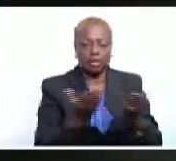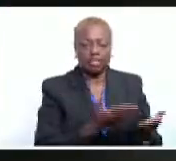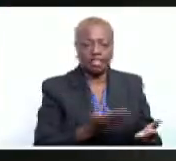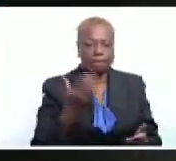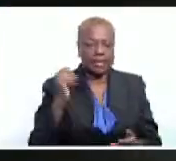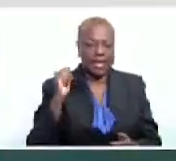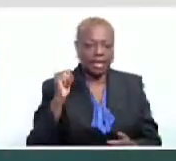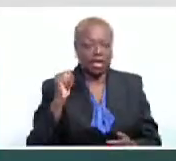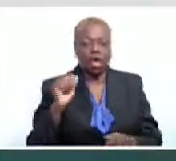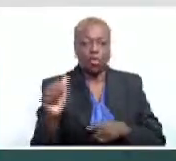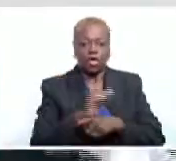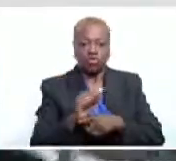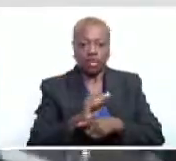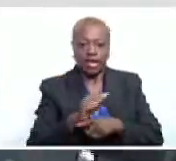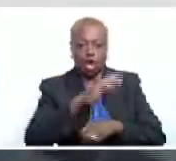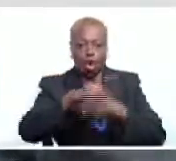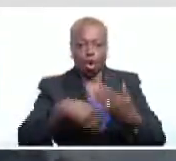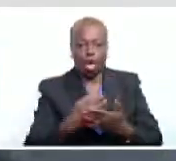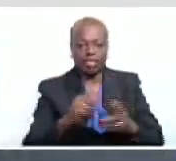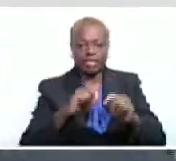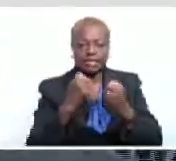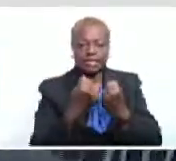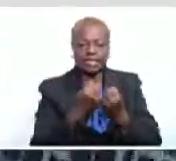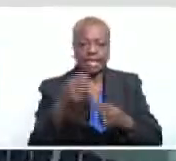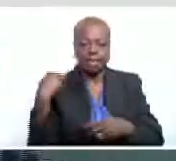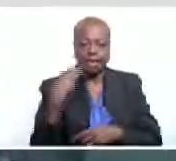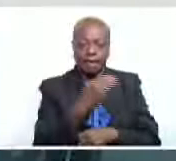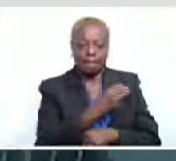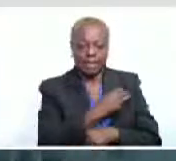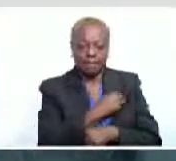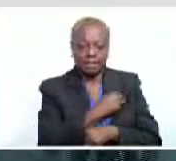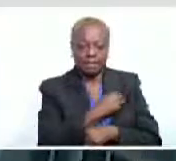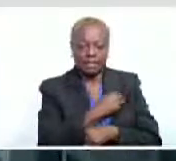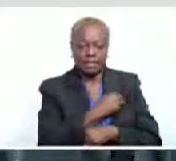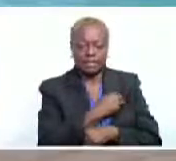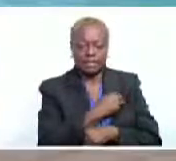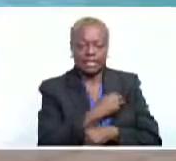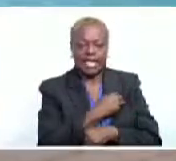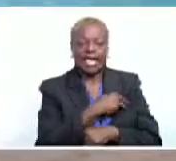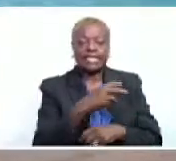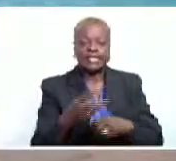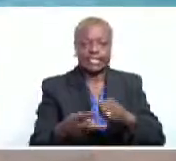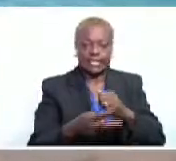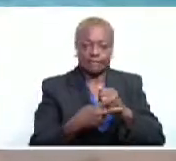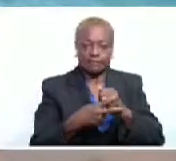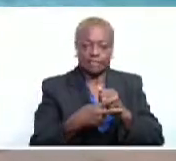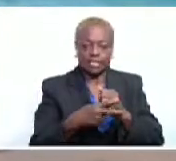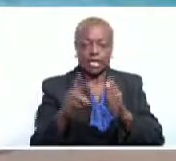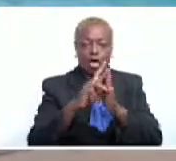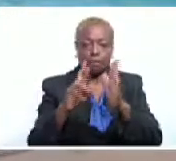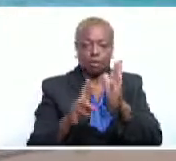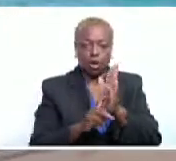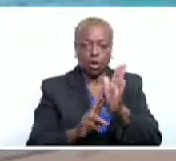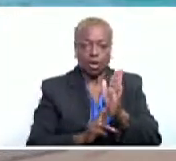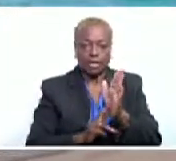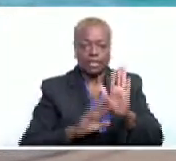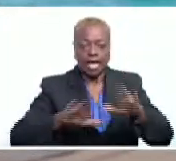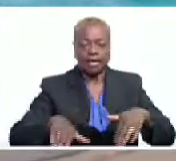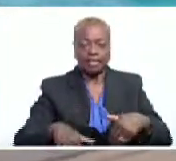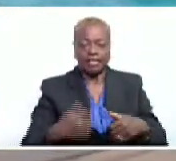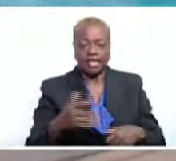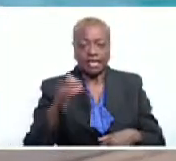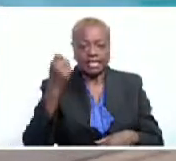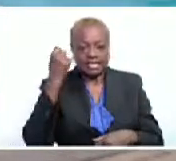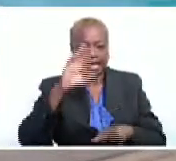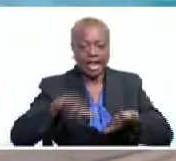training every one of our team members in Safe in the Sun protocols, making sure that they understand how to keep themselves